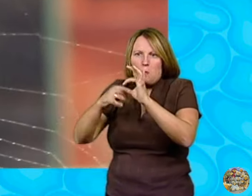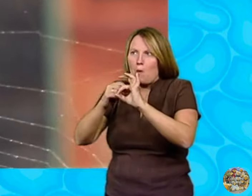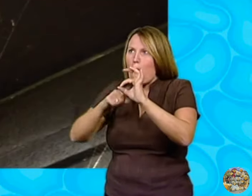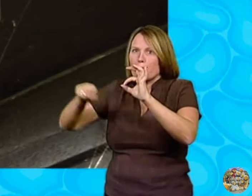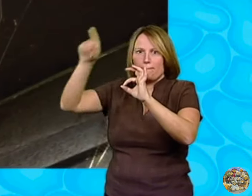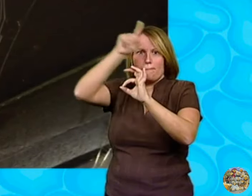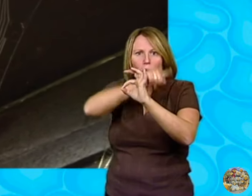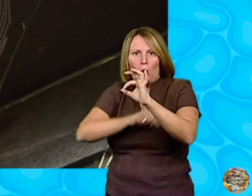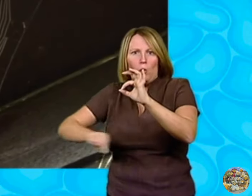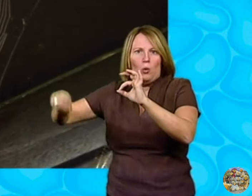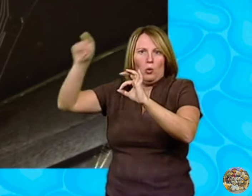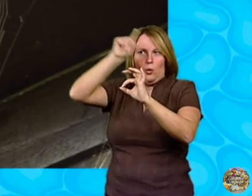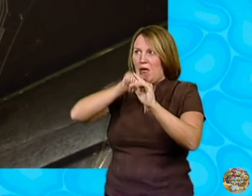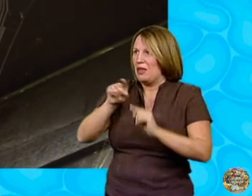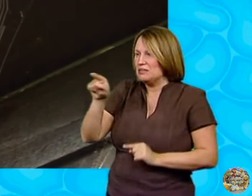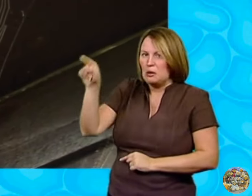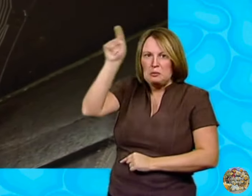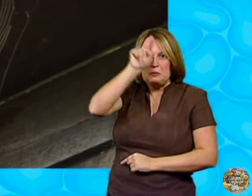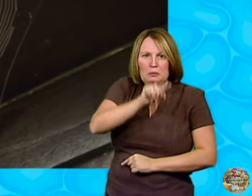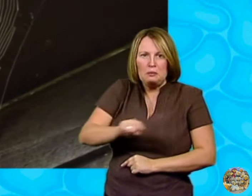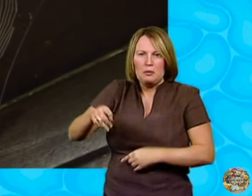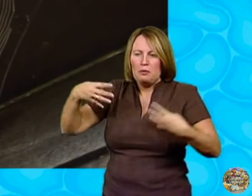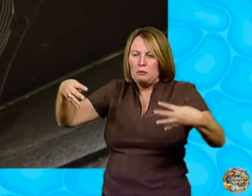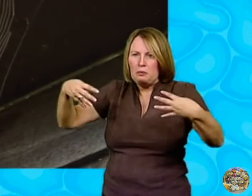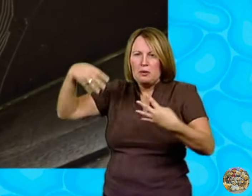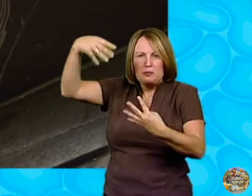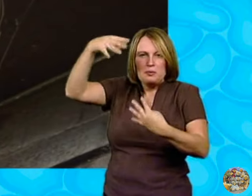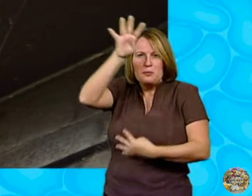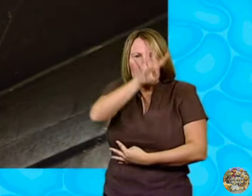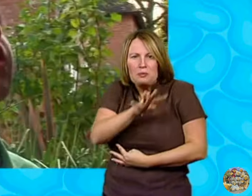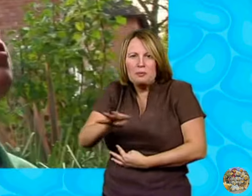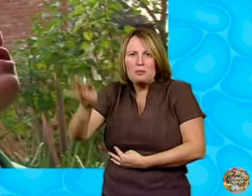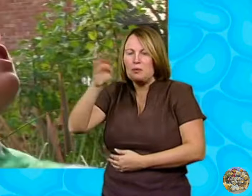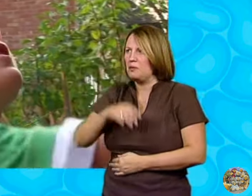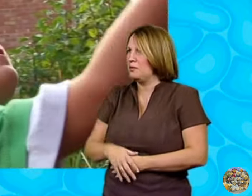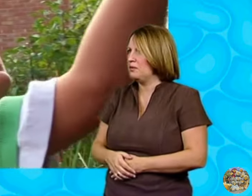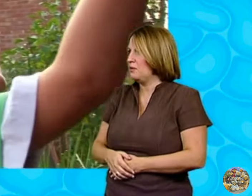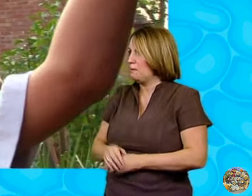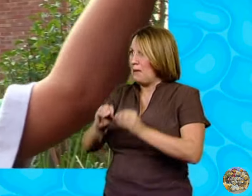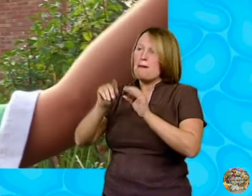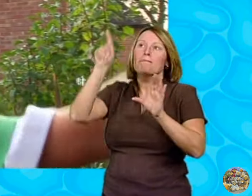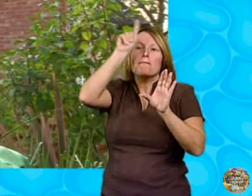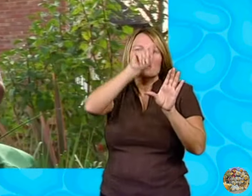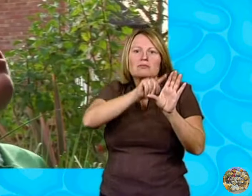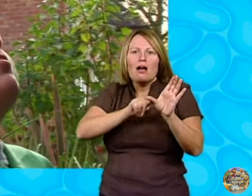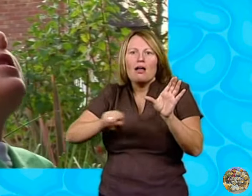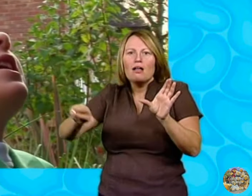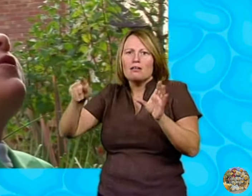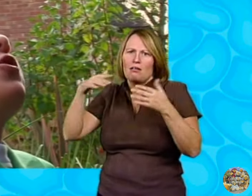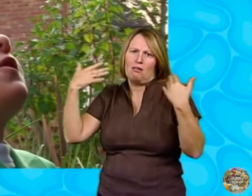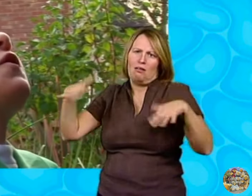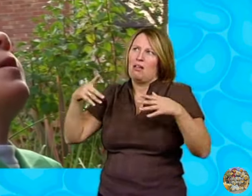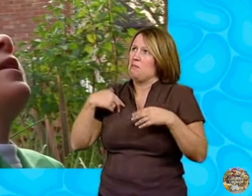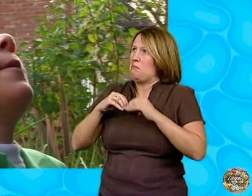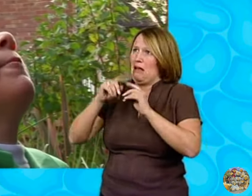web. Just like this one. Look at the pretty spiral pattern. I wonder how they make them patterns. Even I wouldn't be